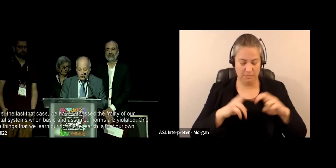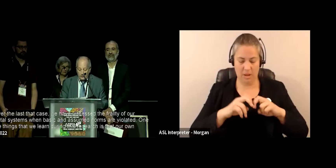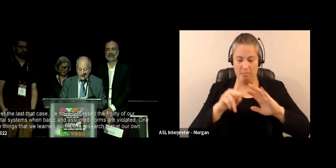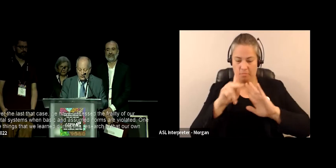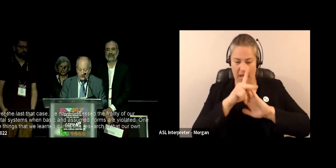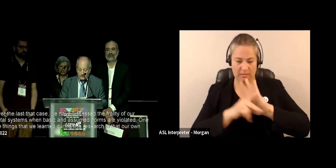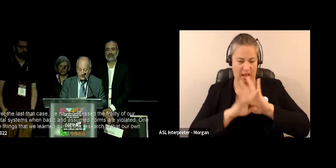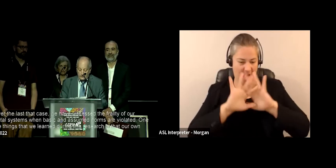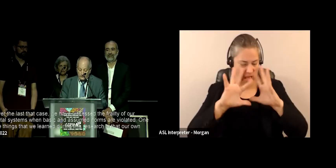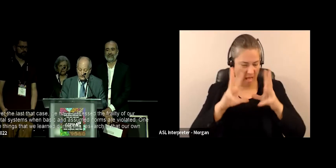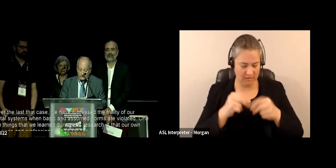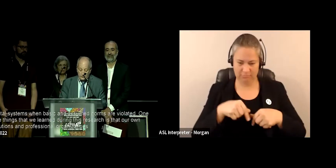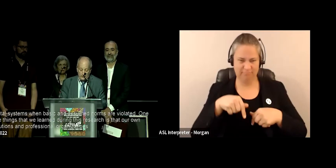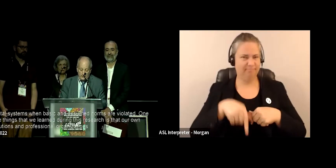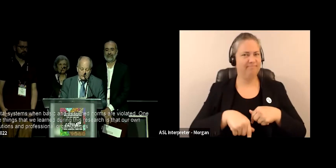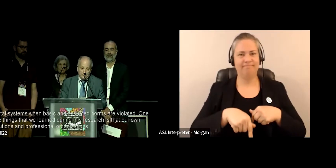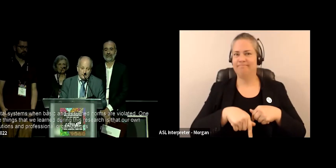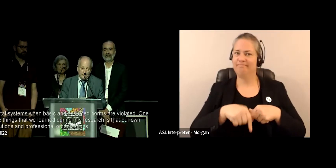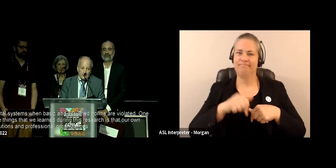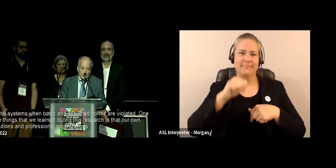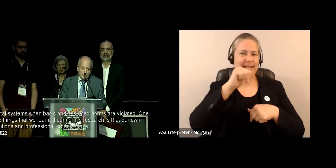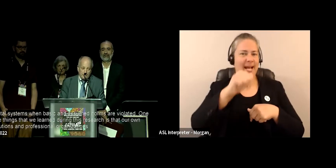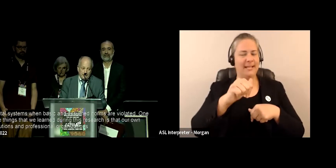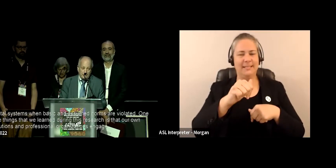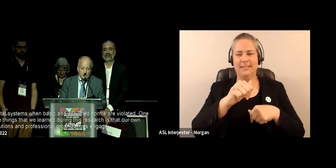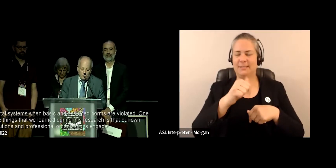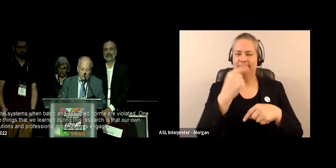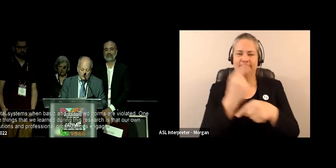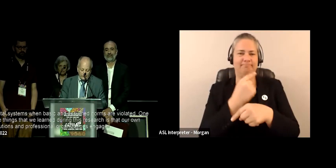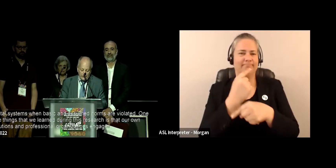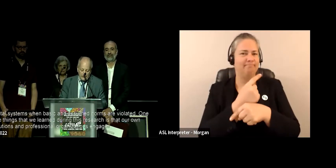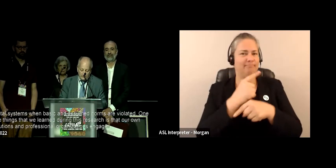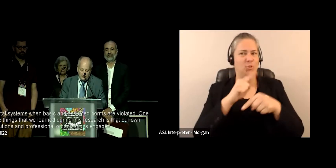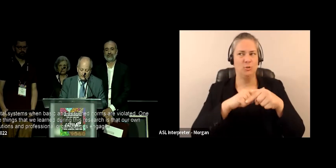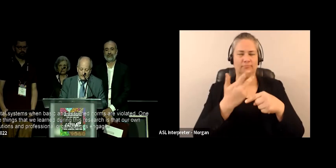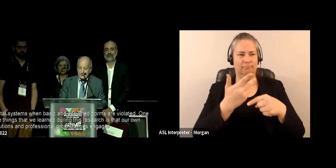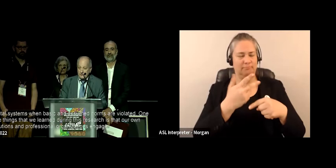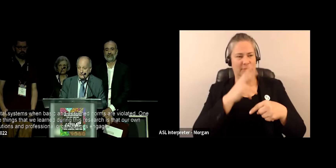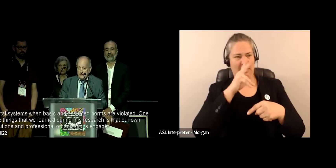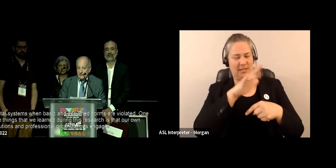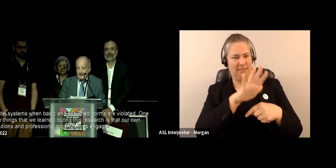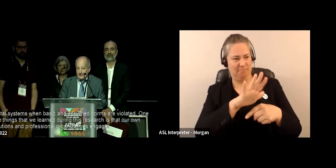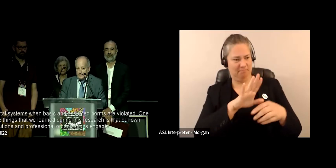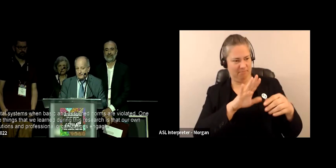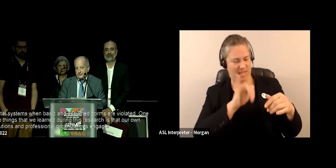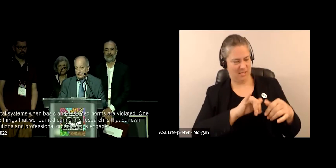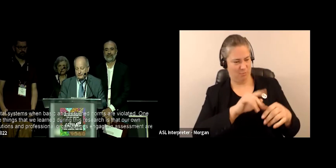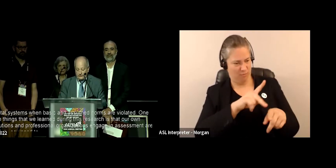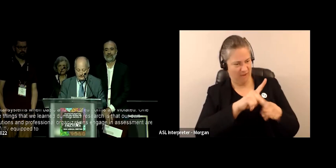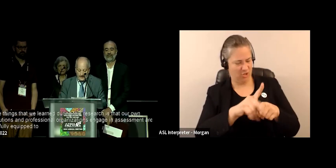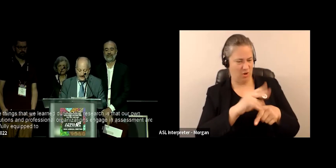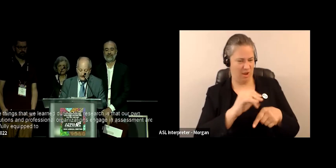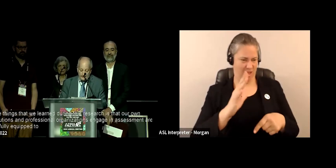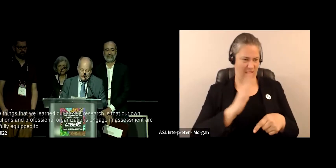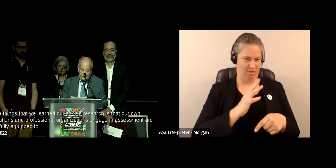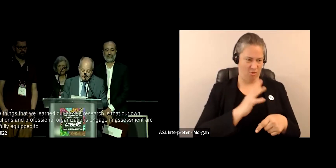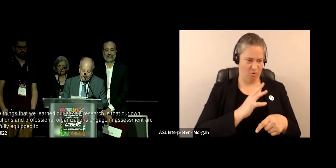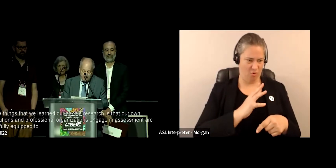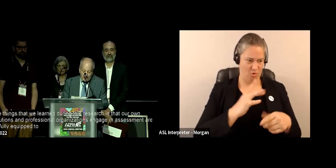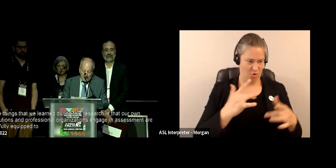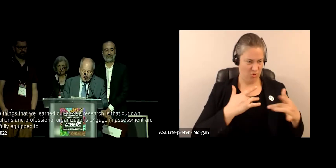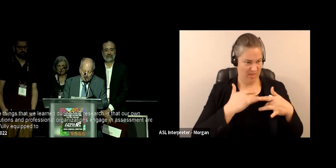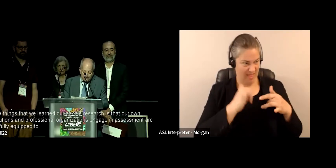also poorly equipped to confront situations in which basic norms of professional and ethical concern are violated.